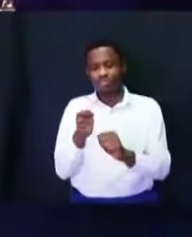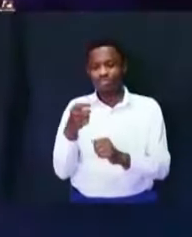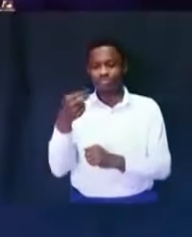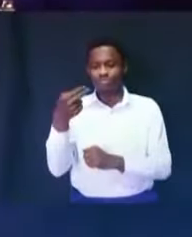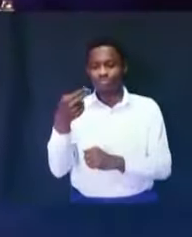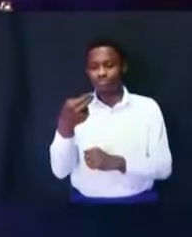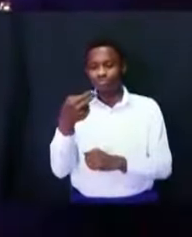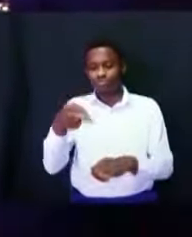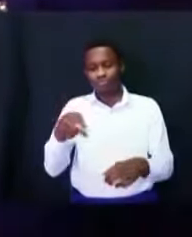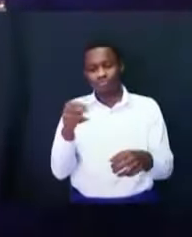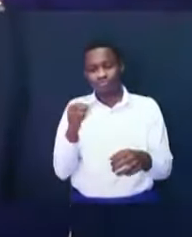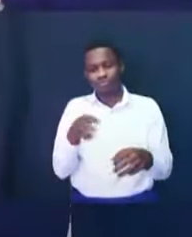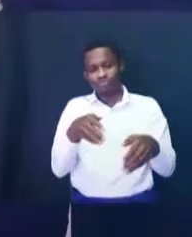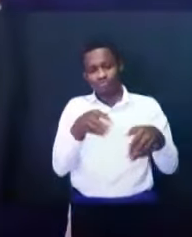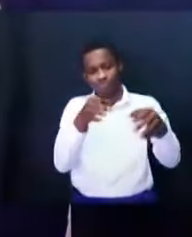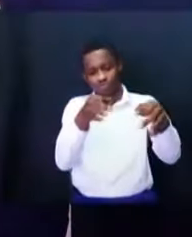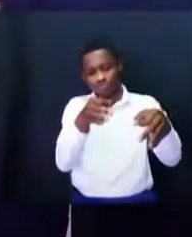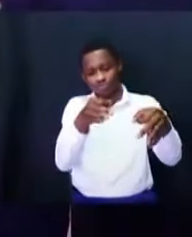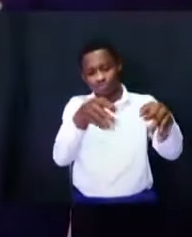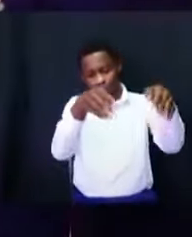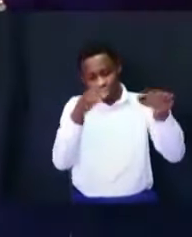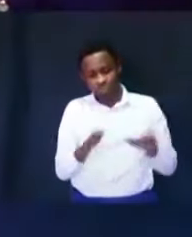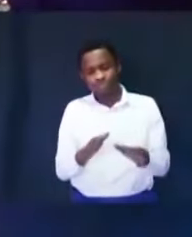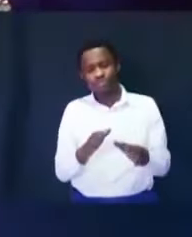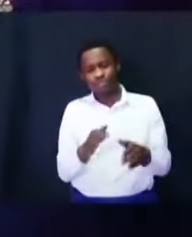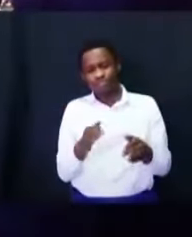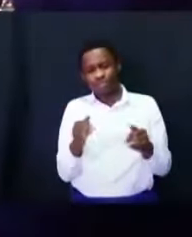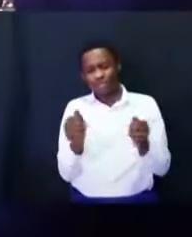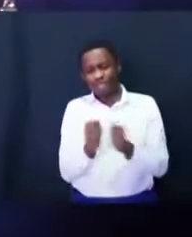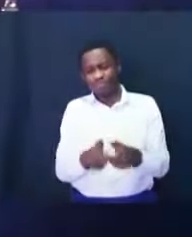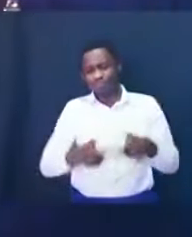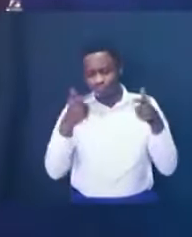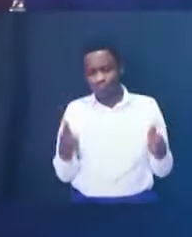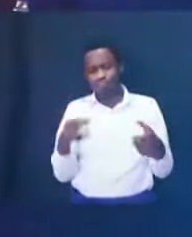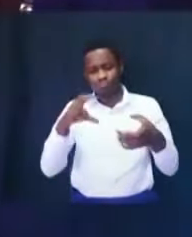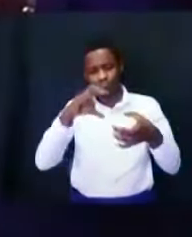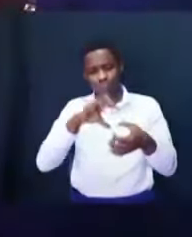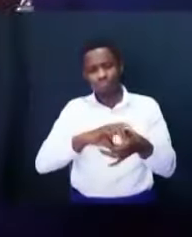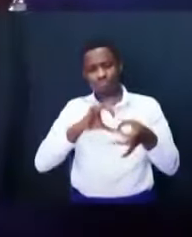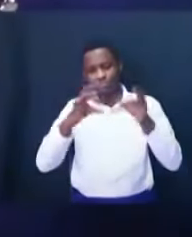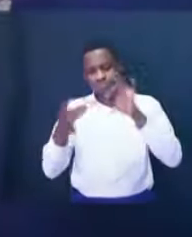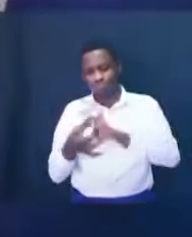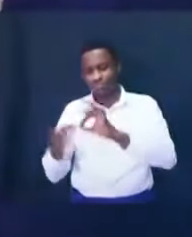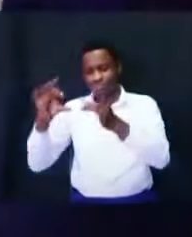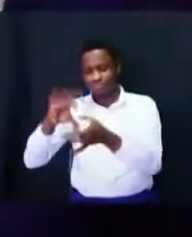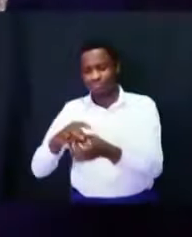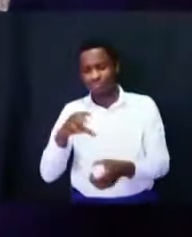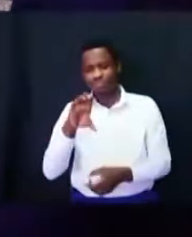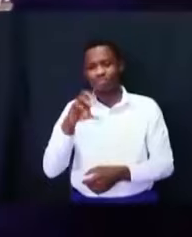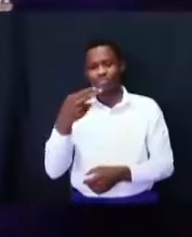his hand a great chain he sees the dragon this one